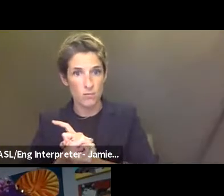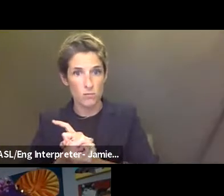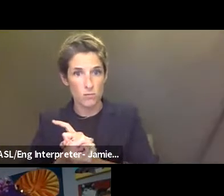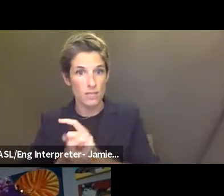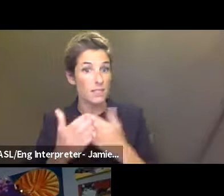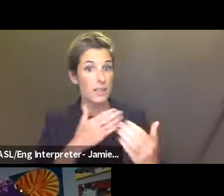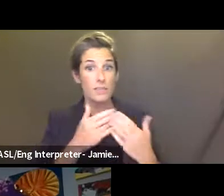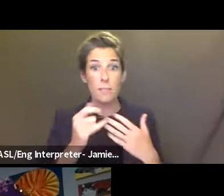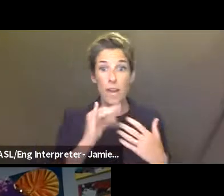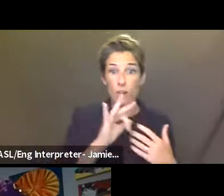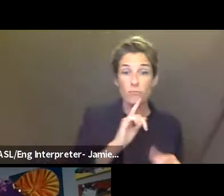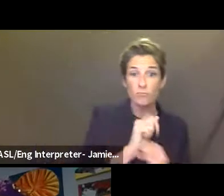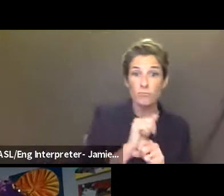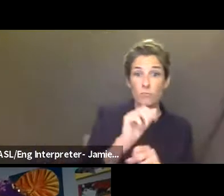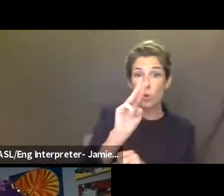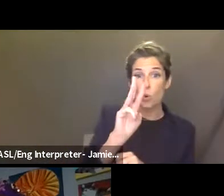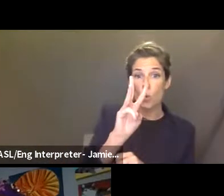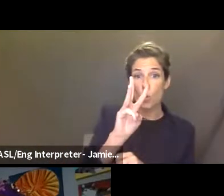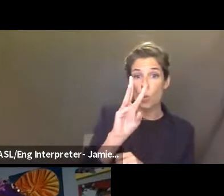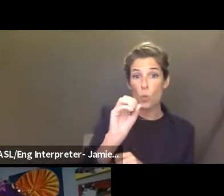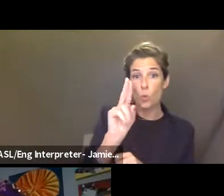there.